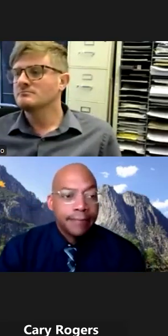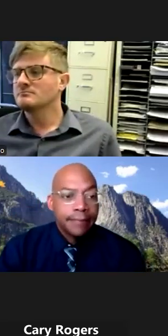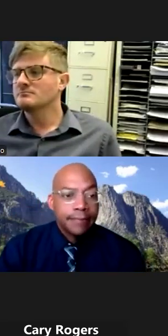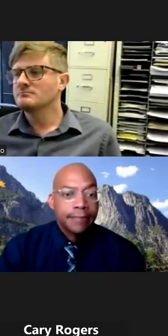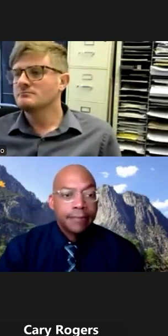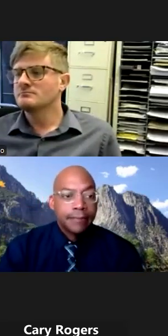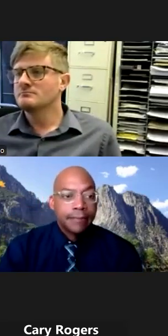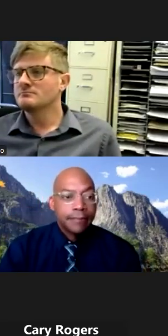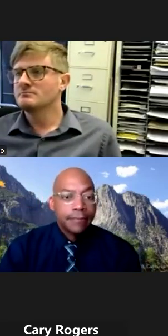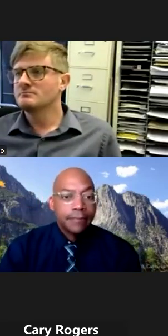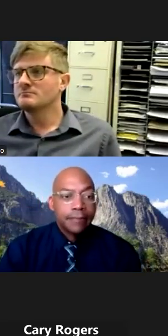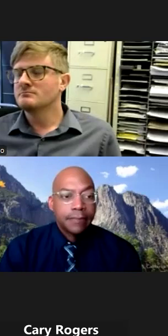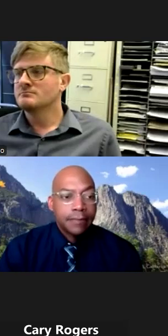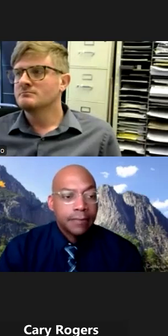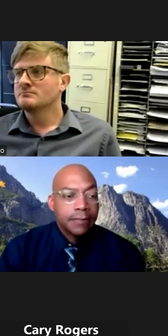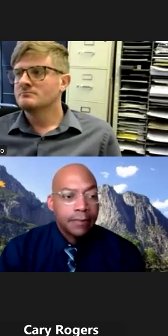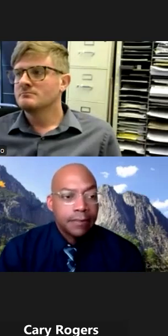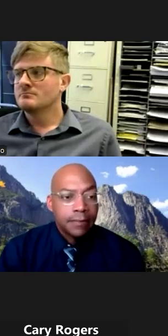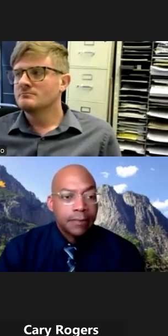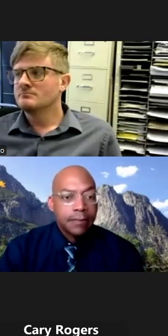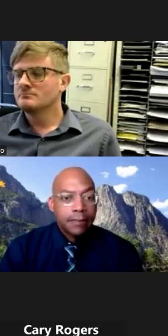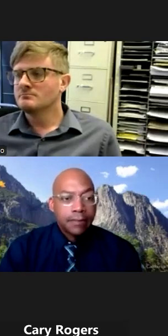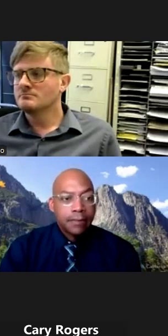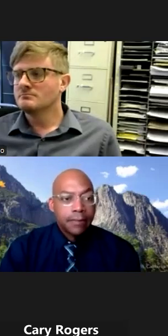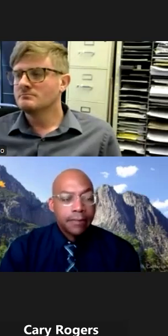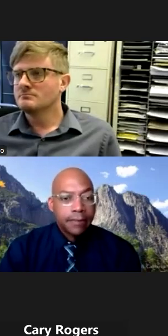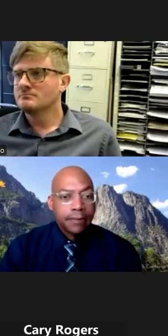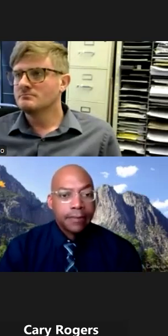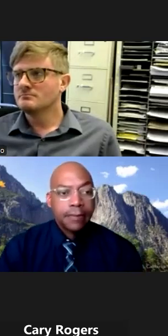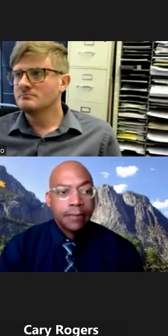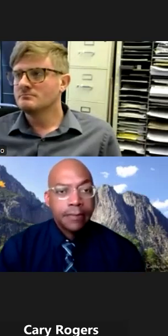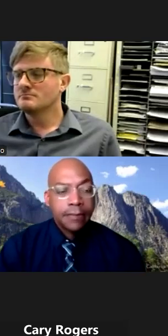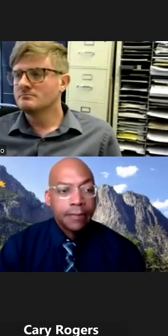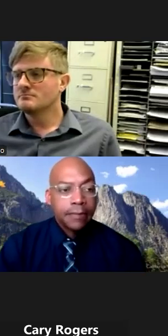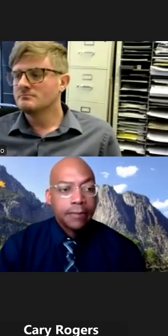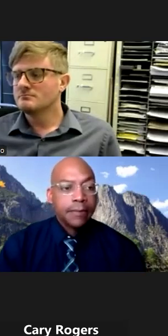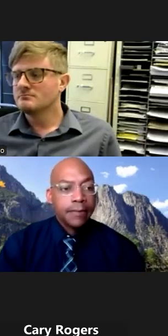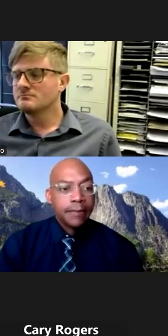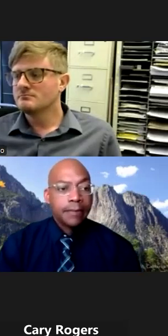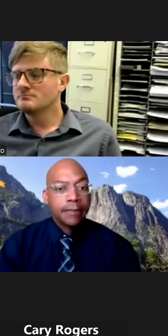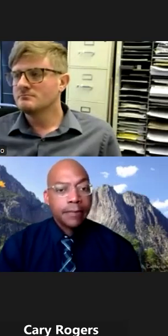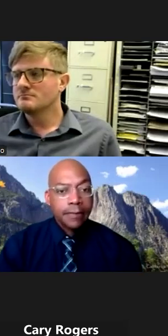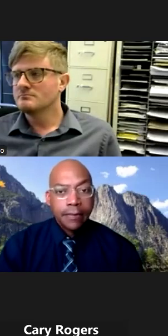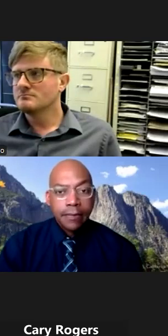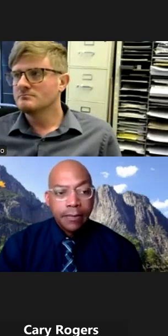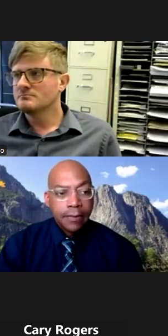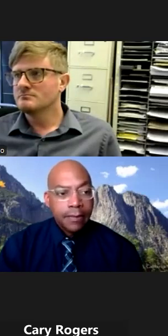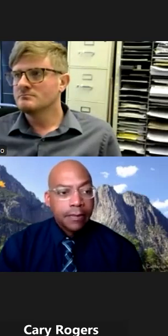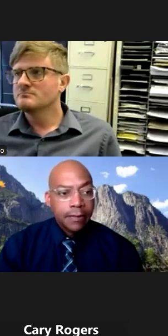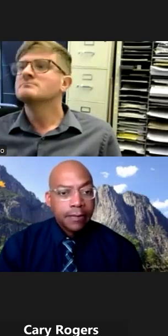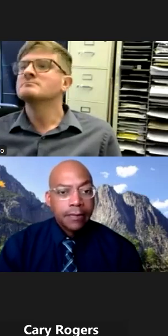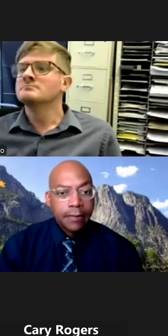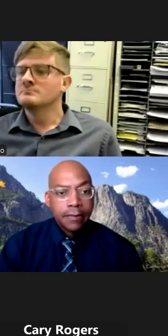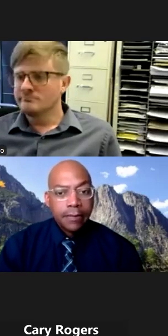I'm hoping as you're building out this hub and this resource that you are thinking about just, again, how are people going to learn that this exists and access